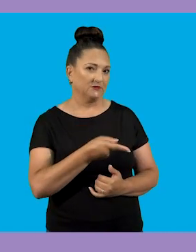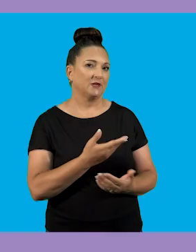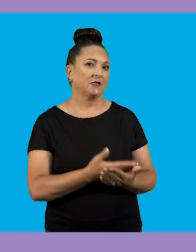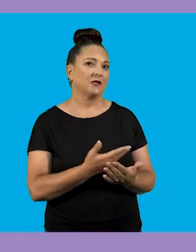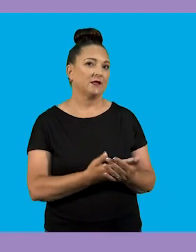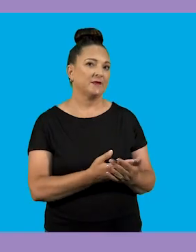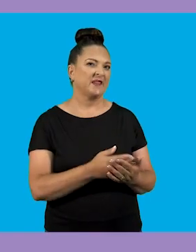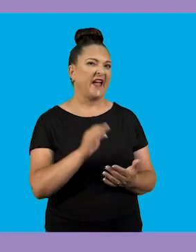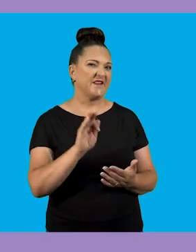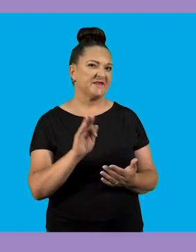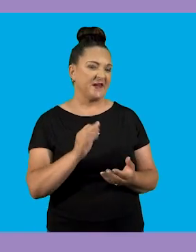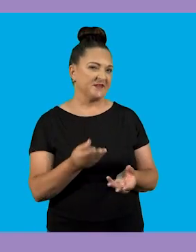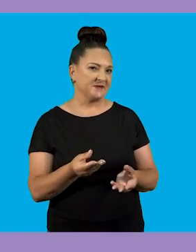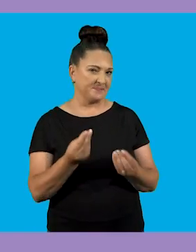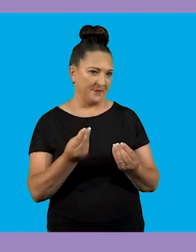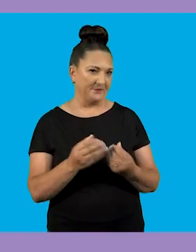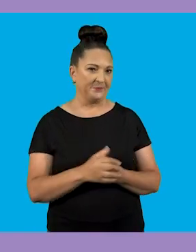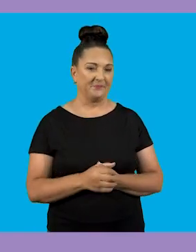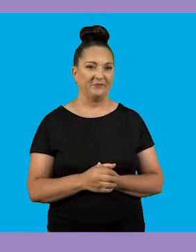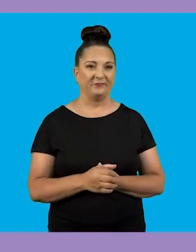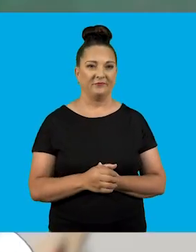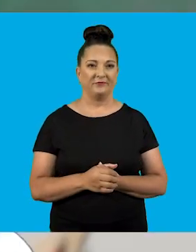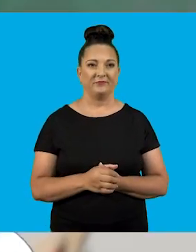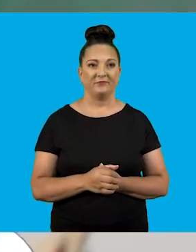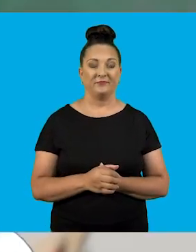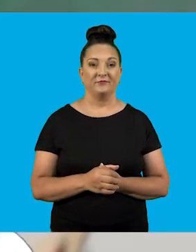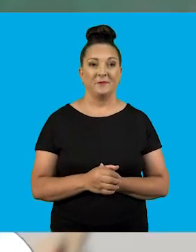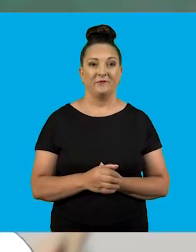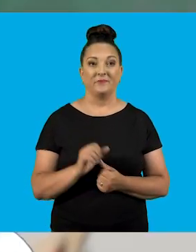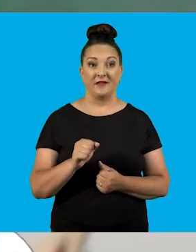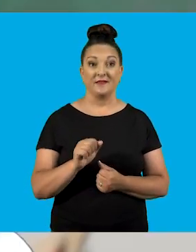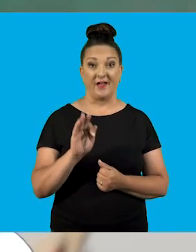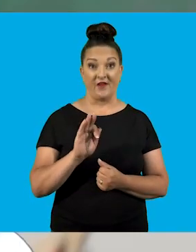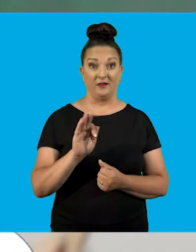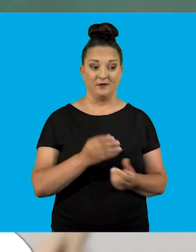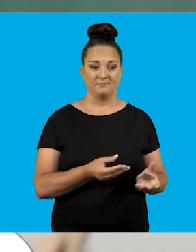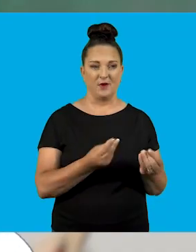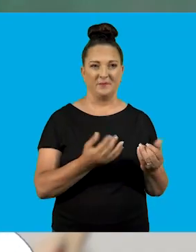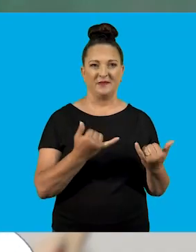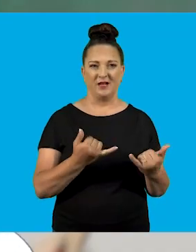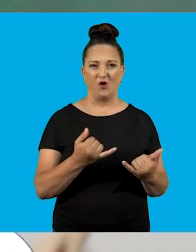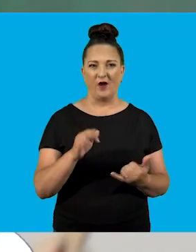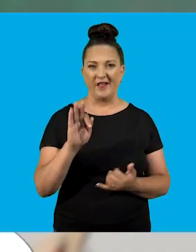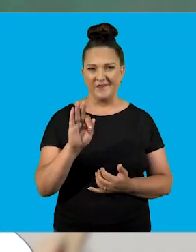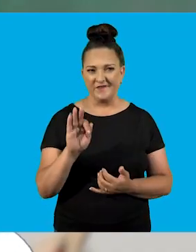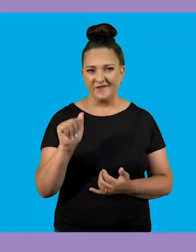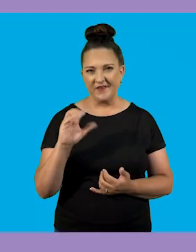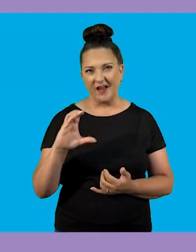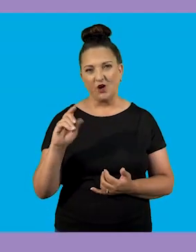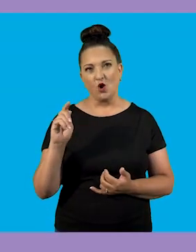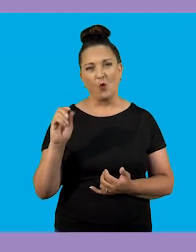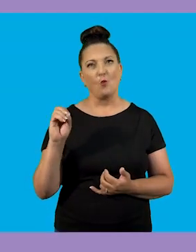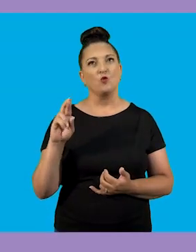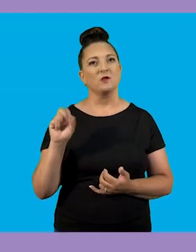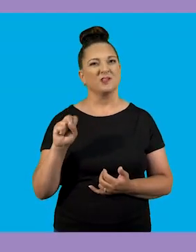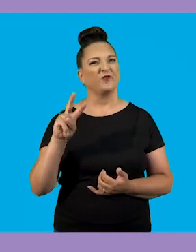to get those factors. I'm going to think about the factors, that's how we're going to get, those factors. I'm going to think about the factors of